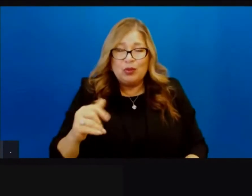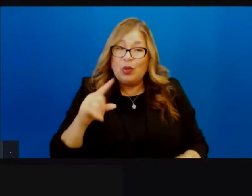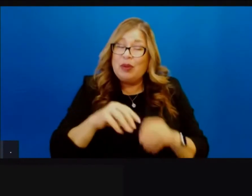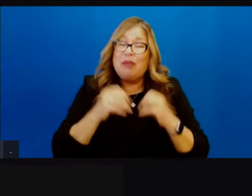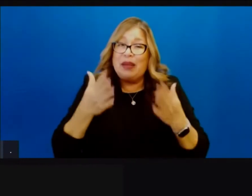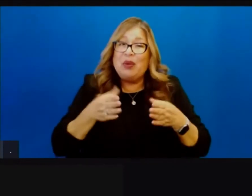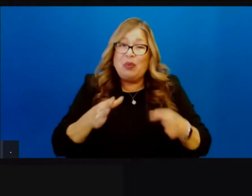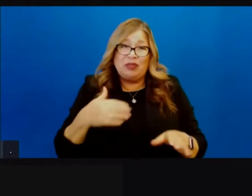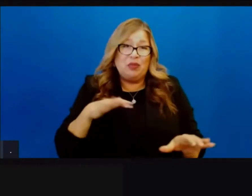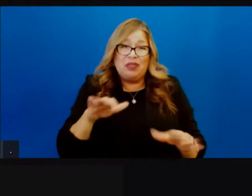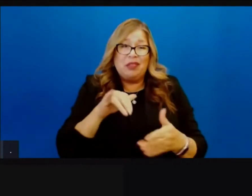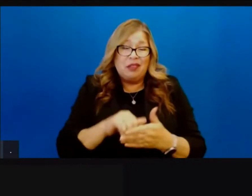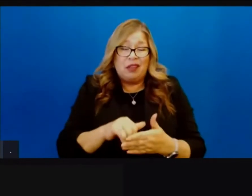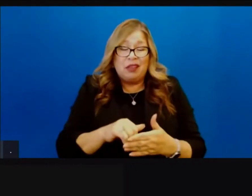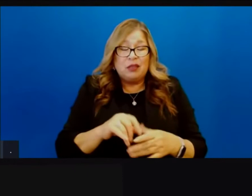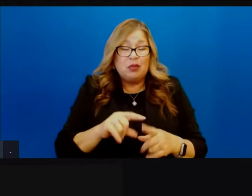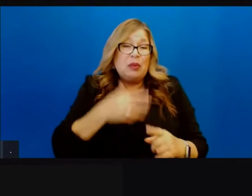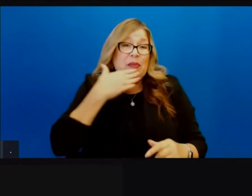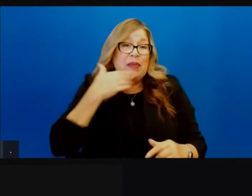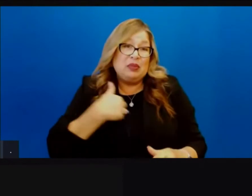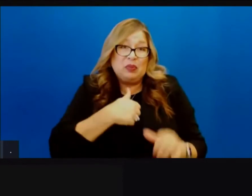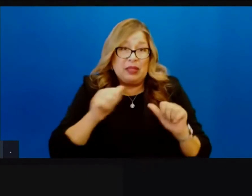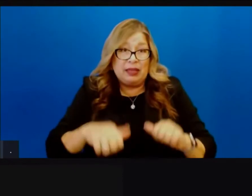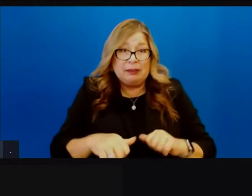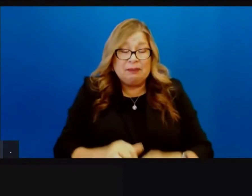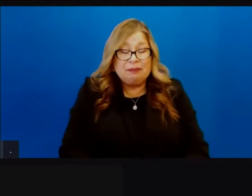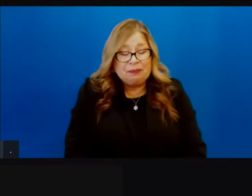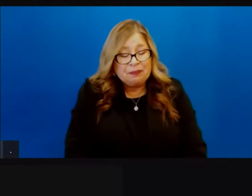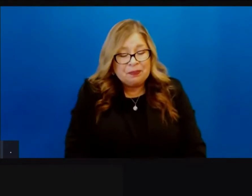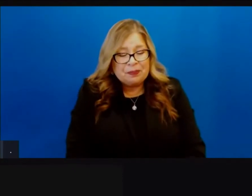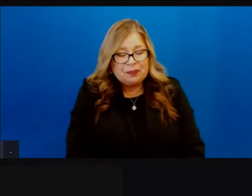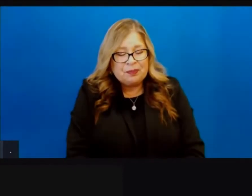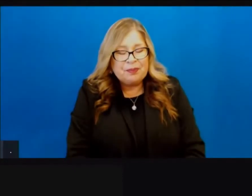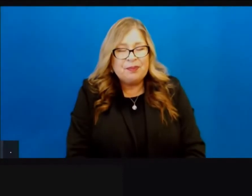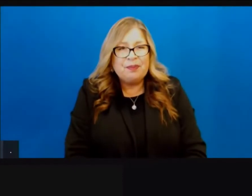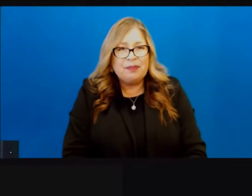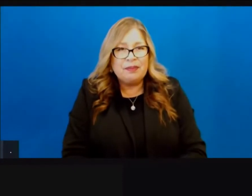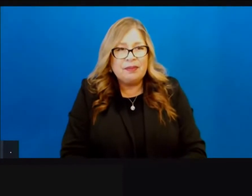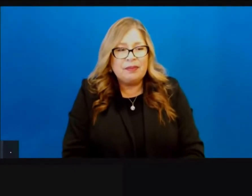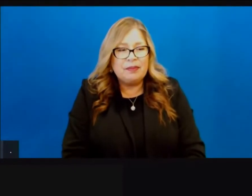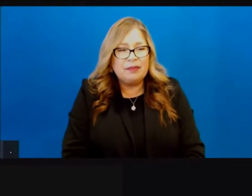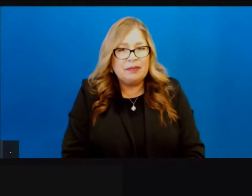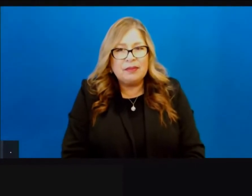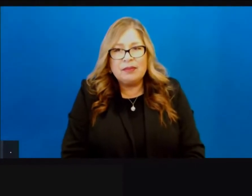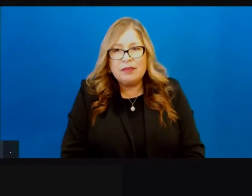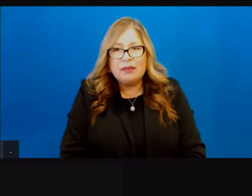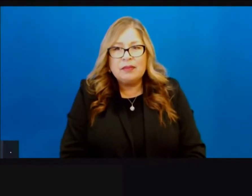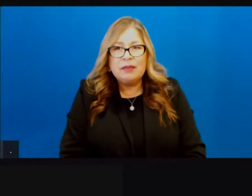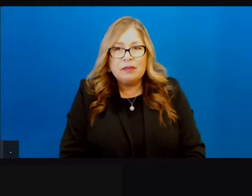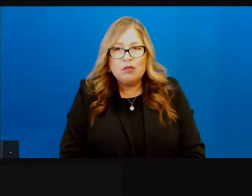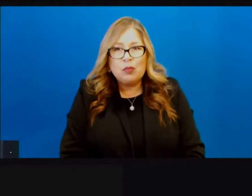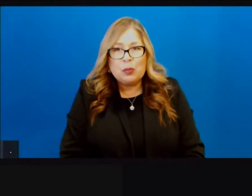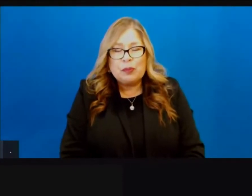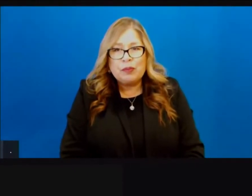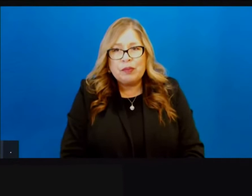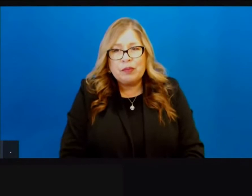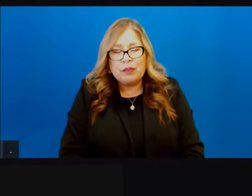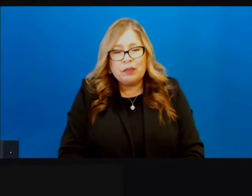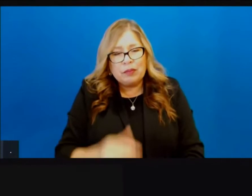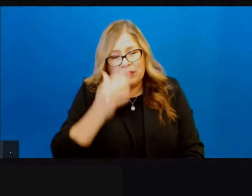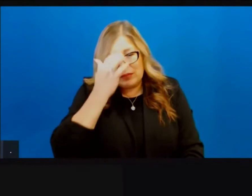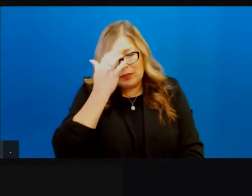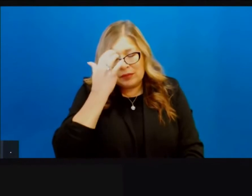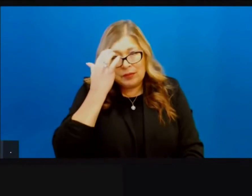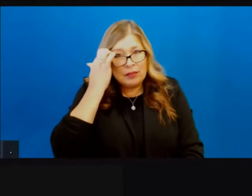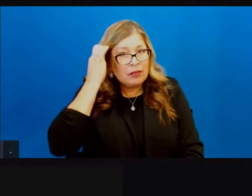to the best of our abilities. Next question comes from Spencer Custodio,